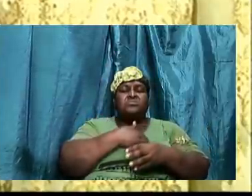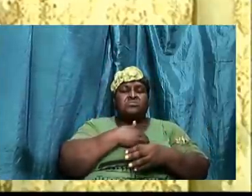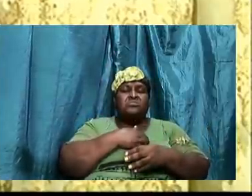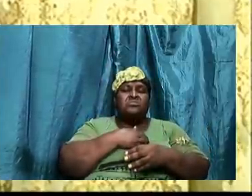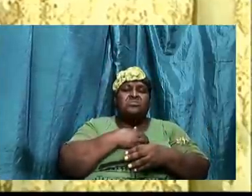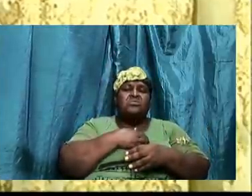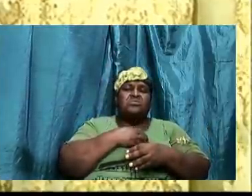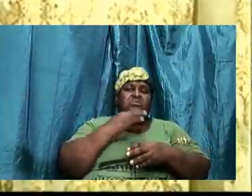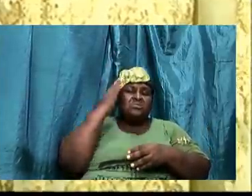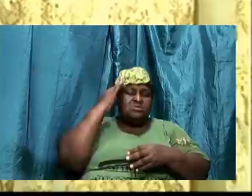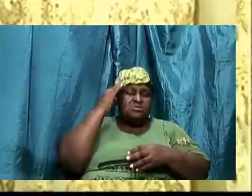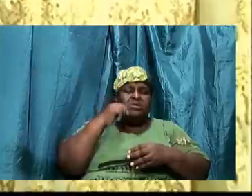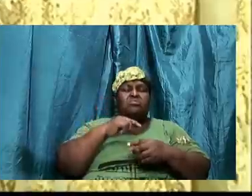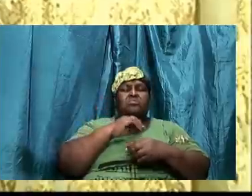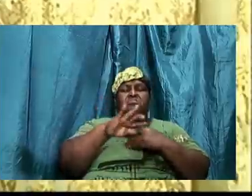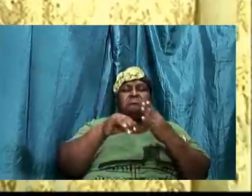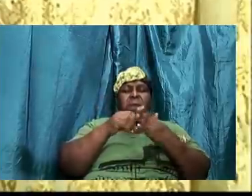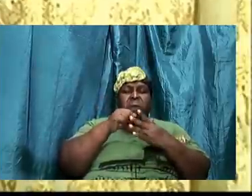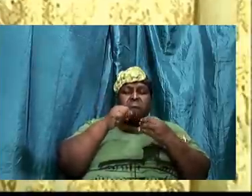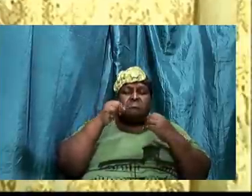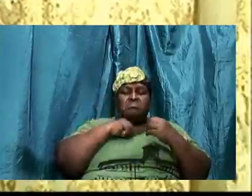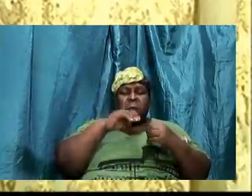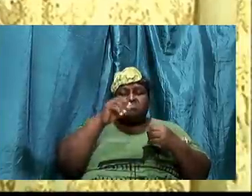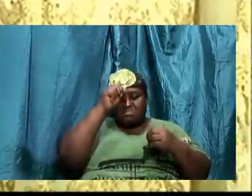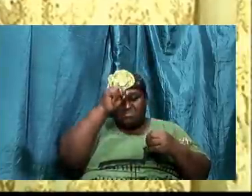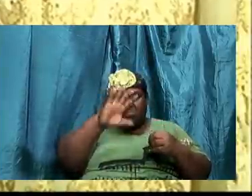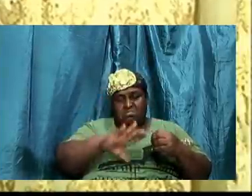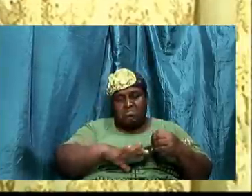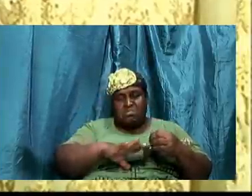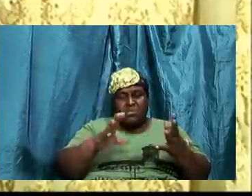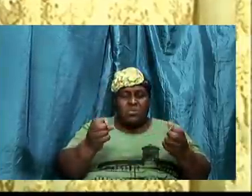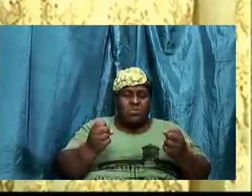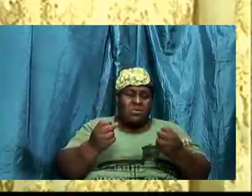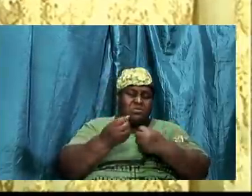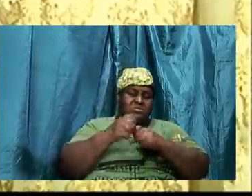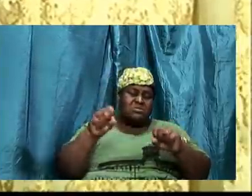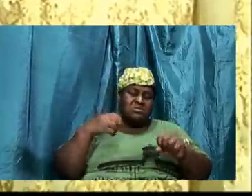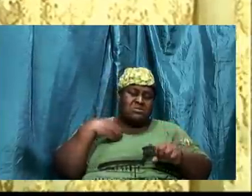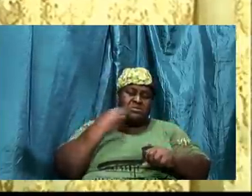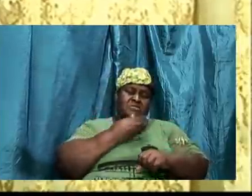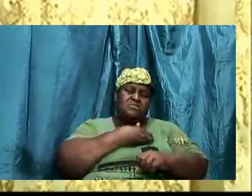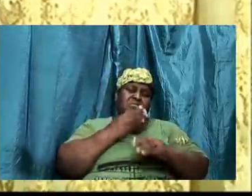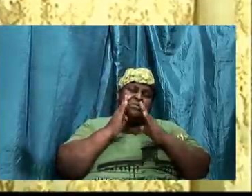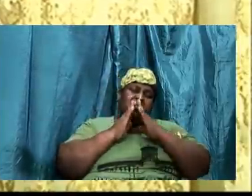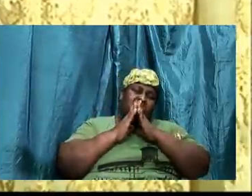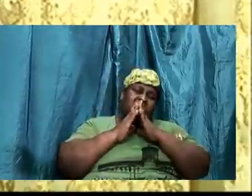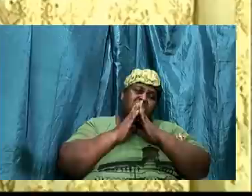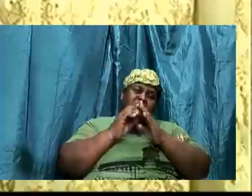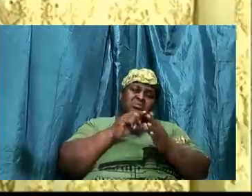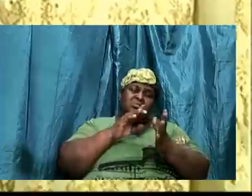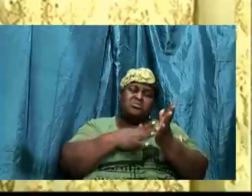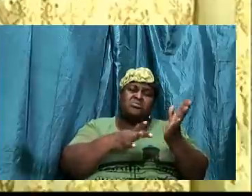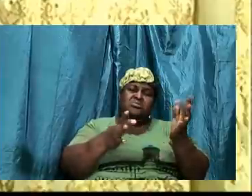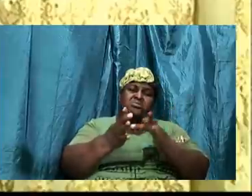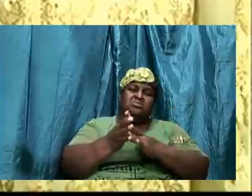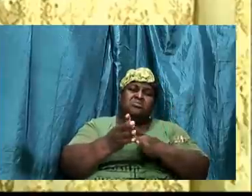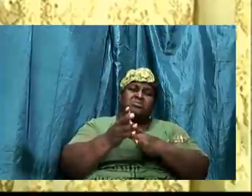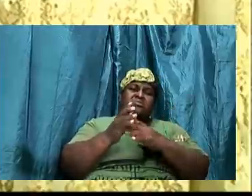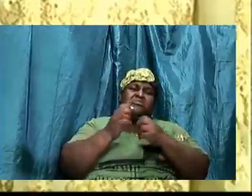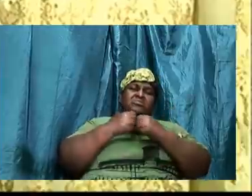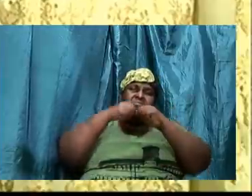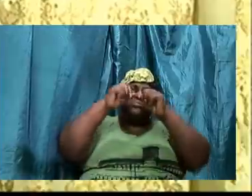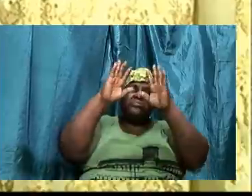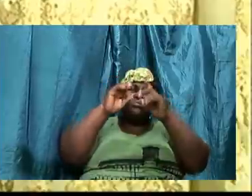the entire man. And you want to save us. We pray, Lord Jesus, that we will submit to your